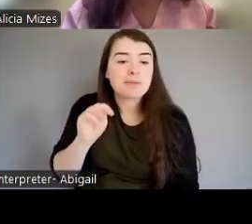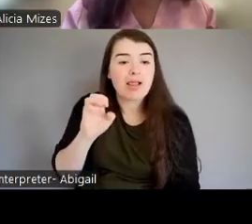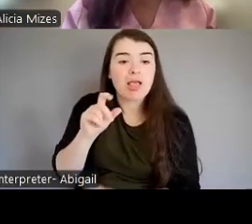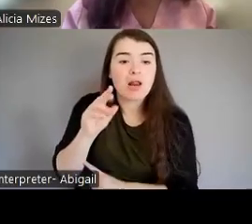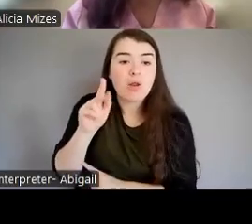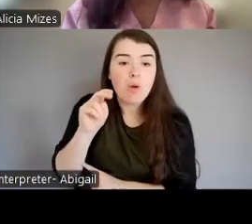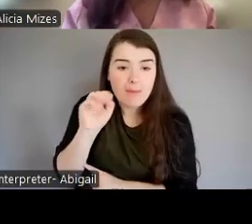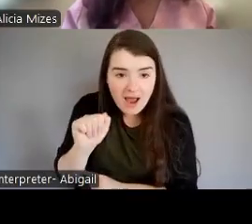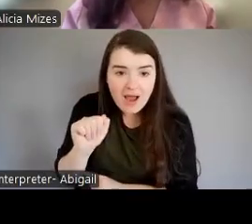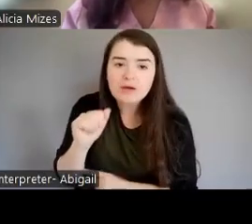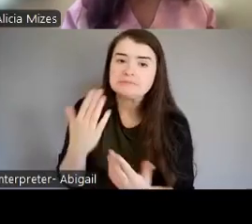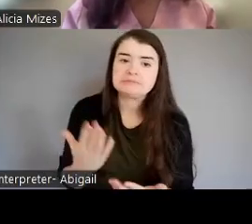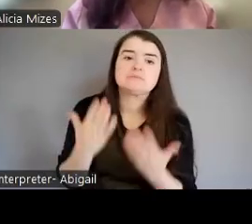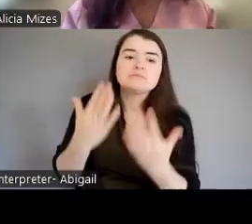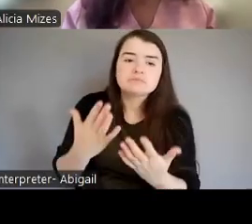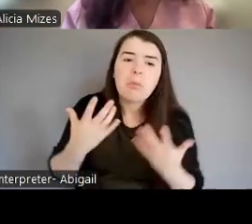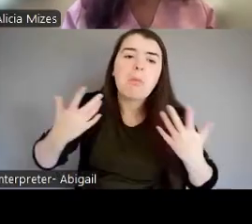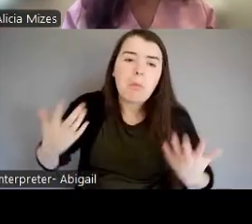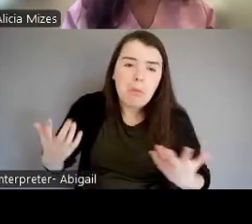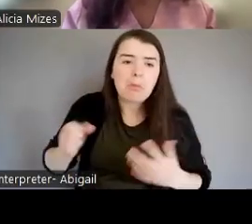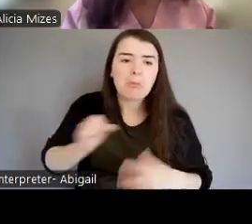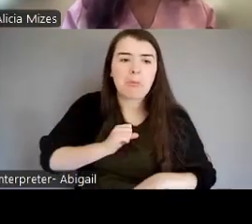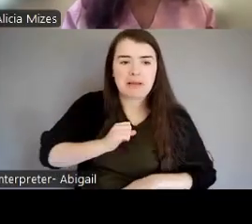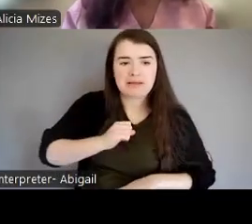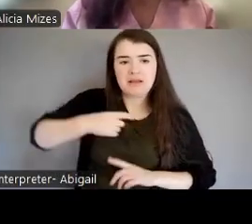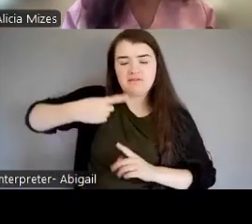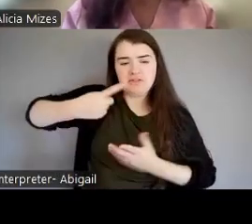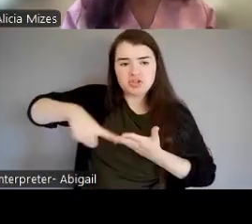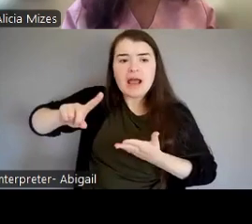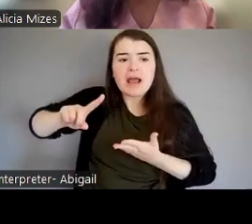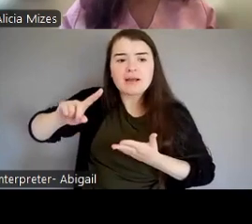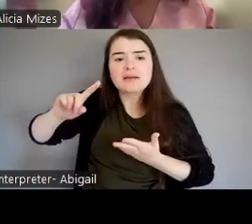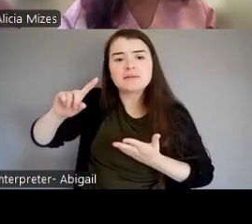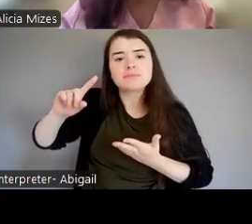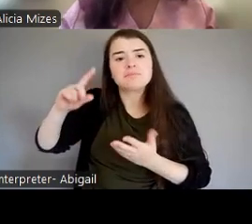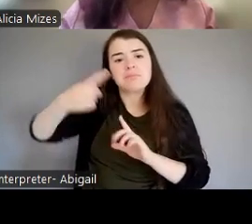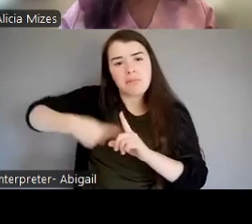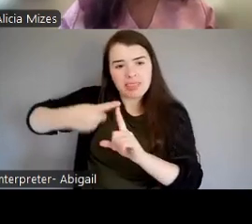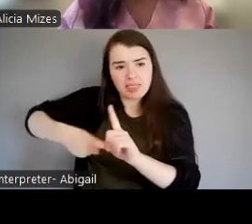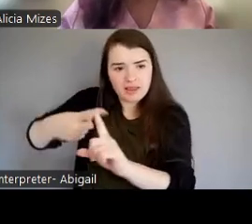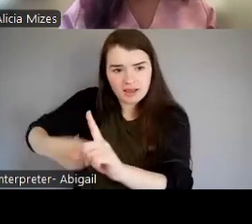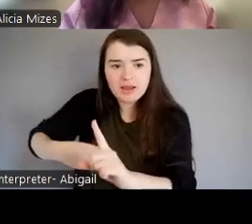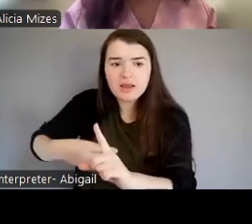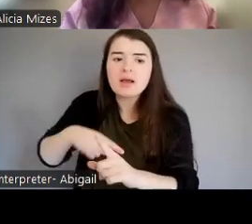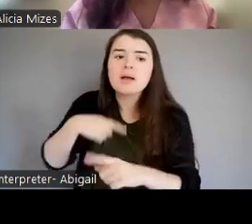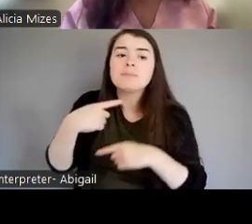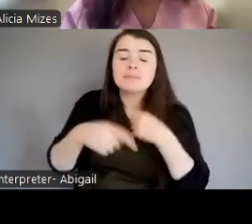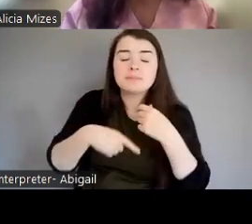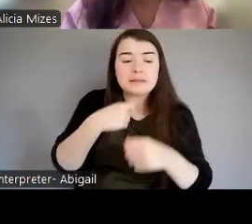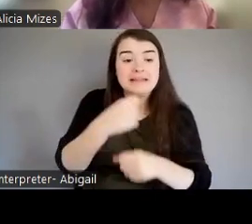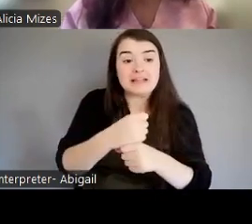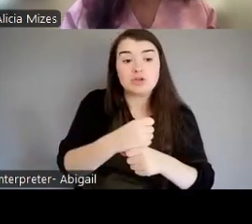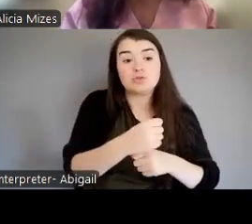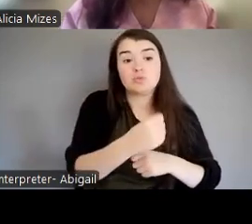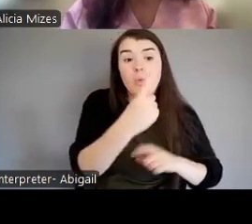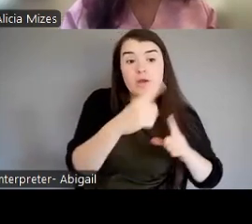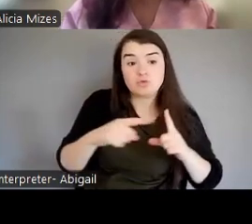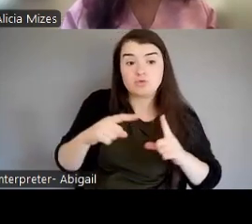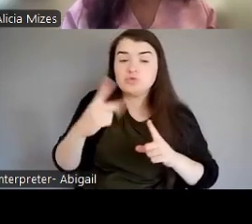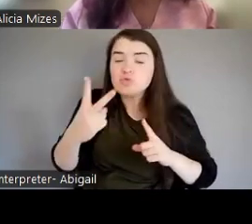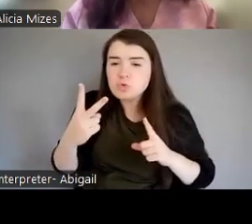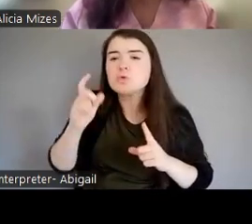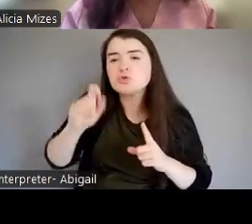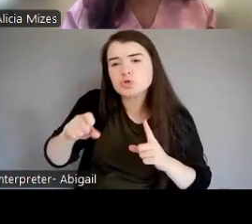cell carcinoma. For these patients, we also recommend a monthly skin check that they do on their own. And for the first 2 years, we should see them about